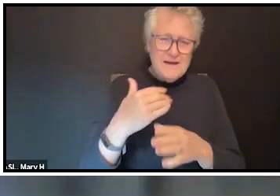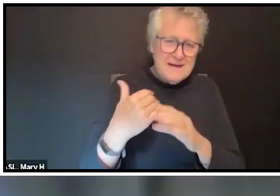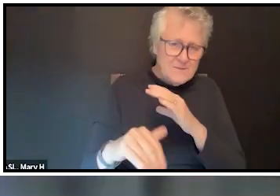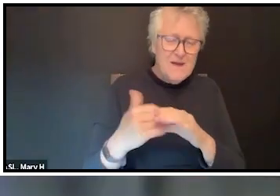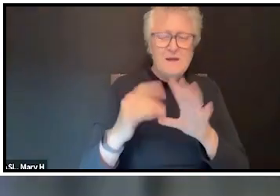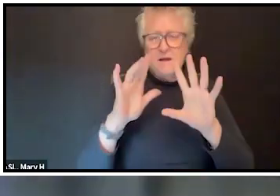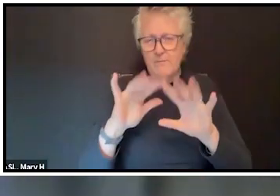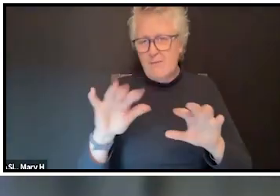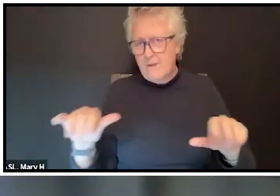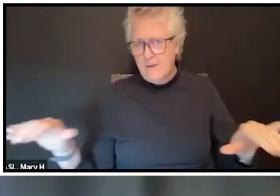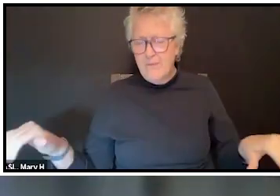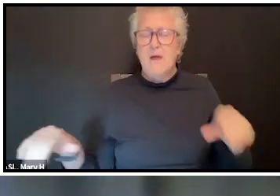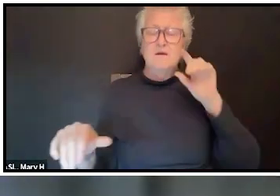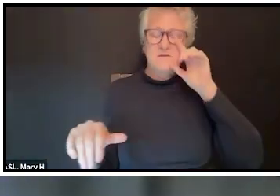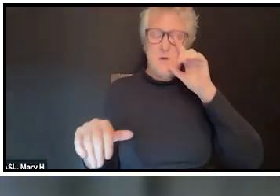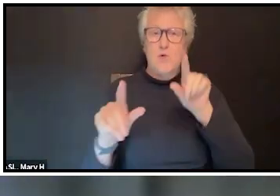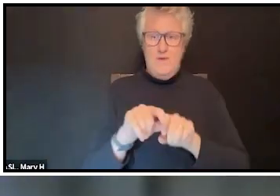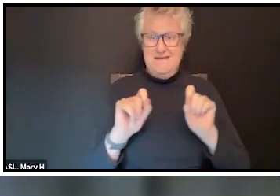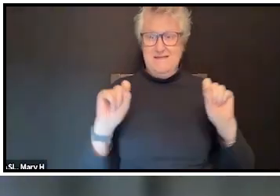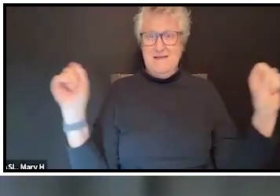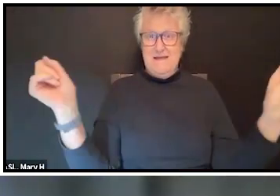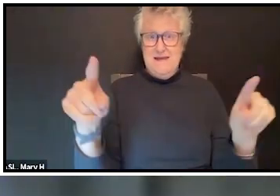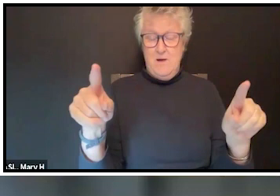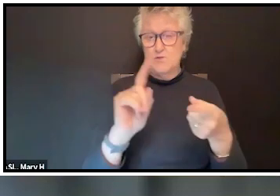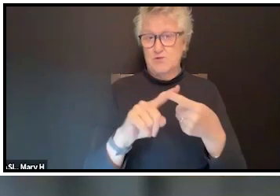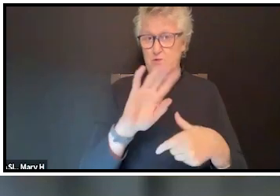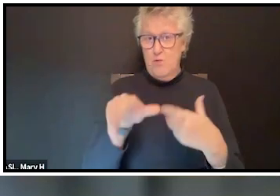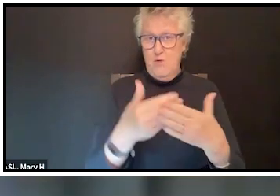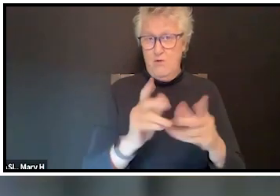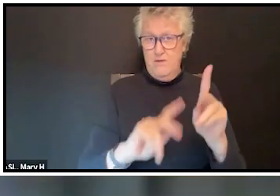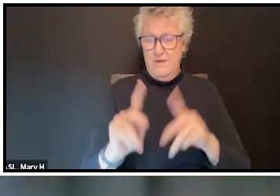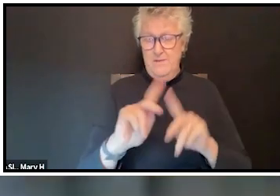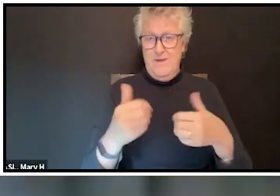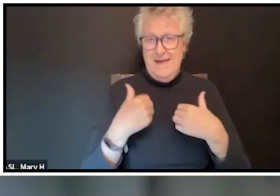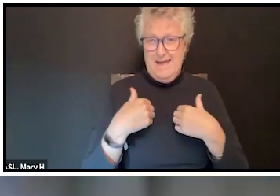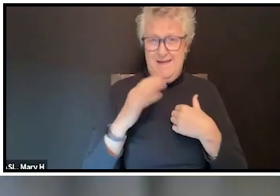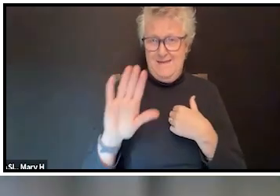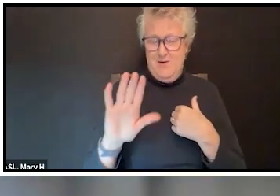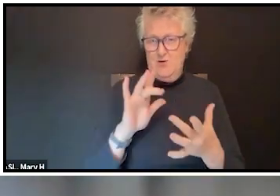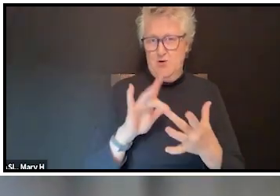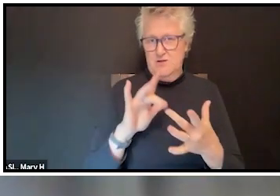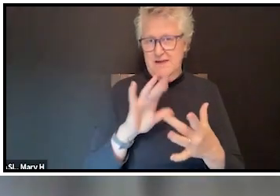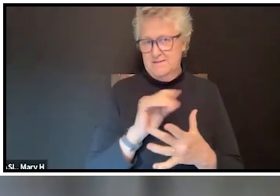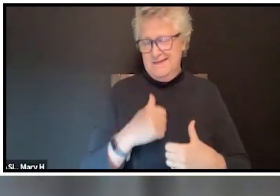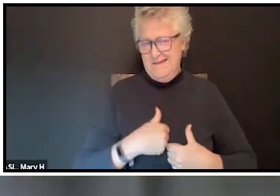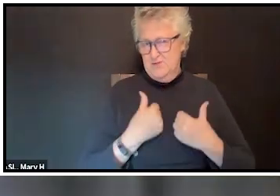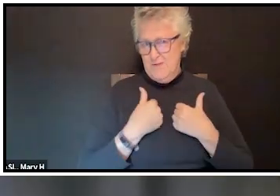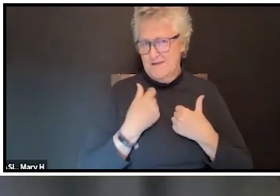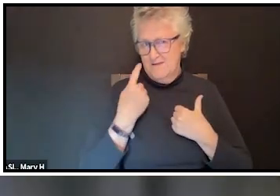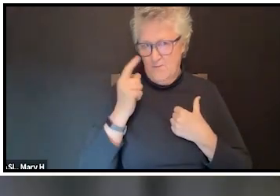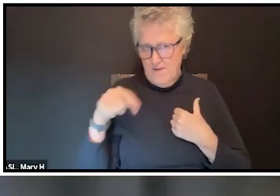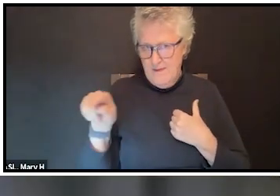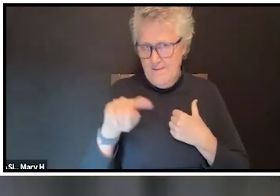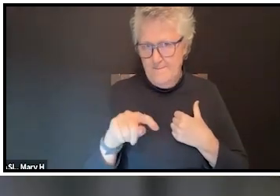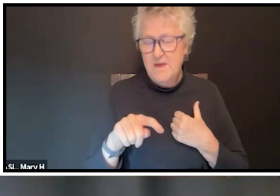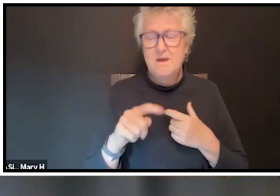out to the contacts and individuals that we had email addresses for. And so I'm just trying to, again,